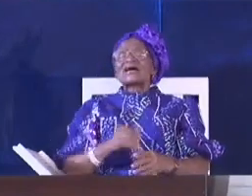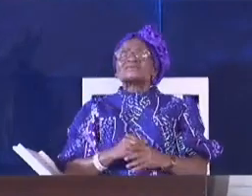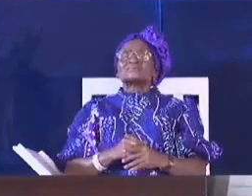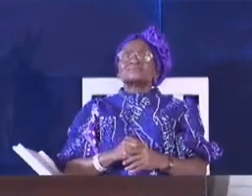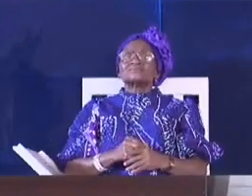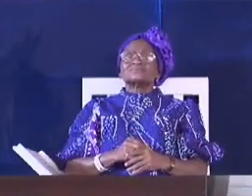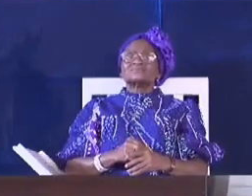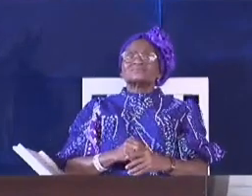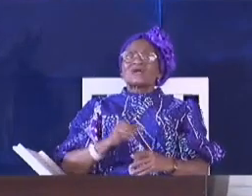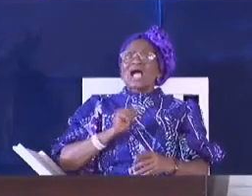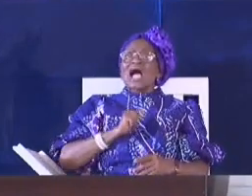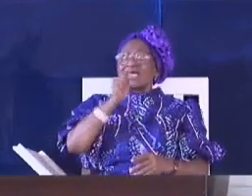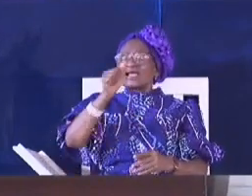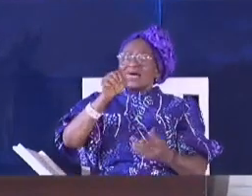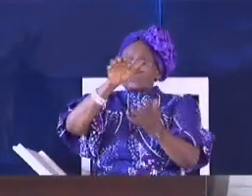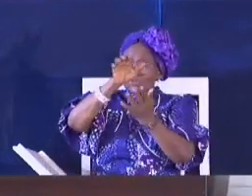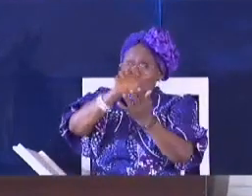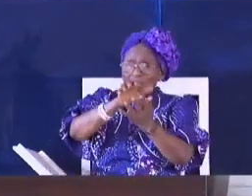I am small.